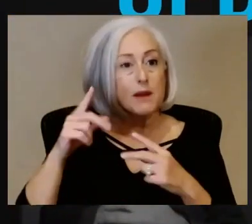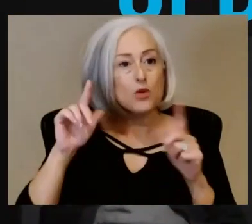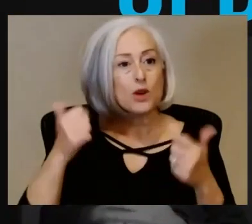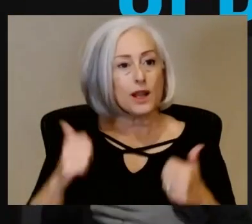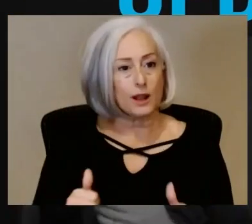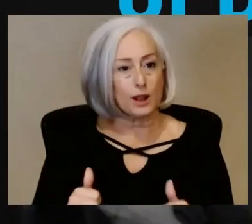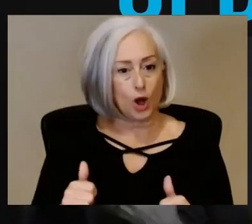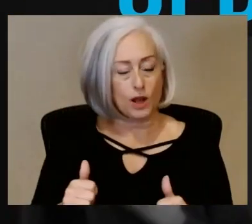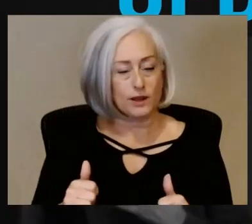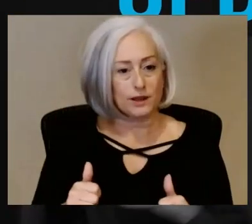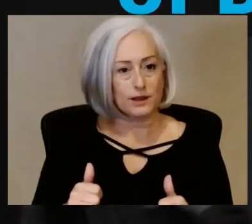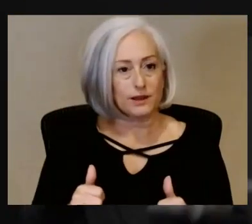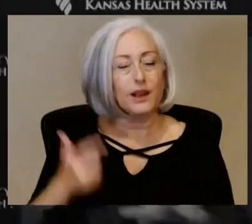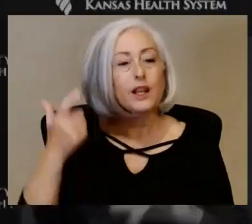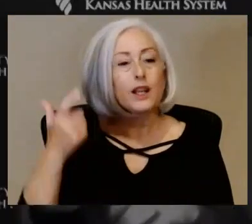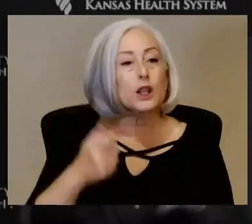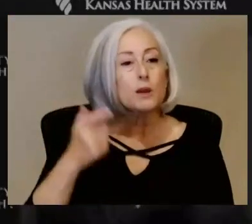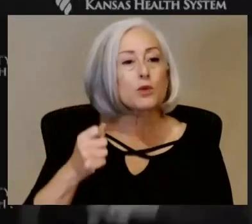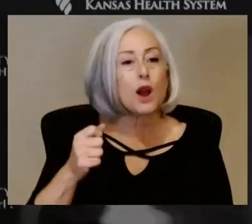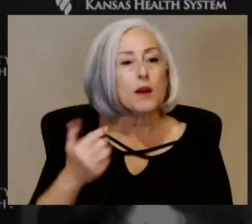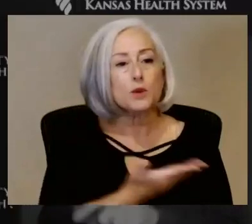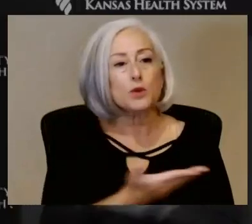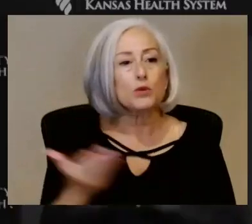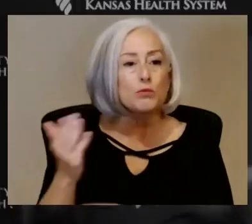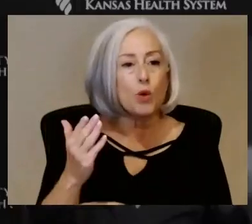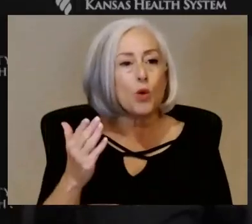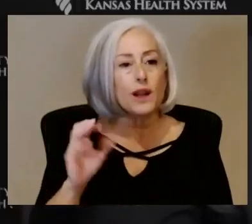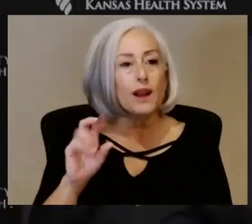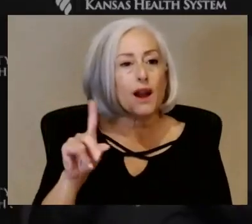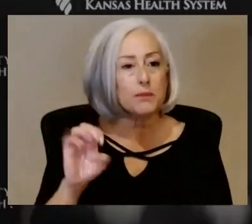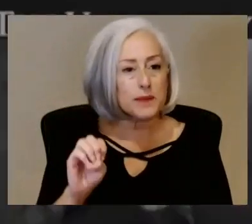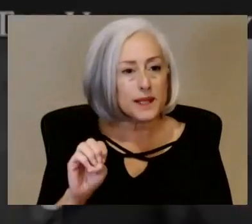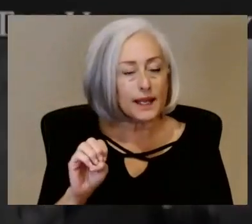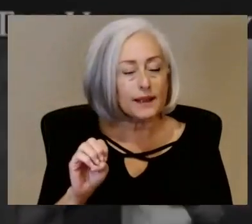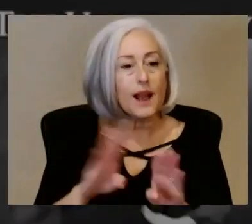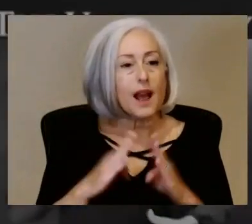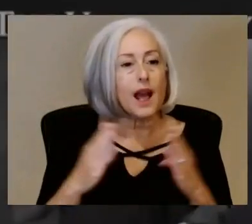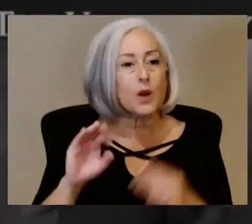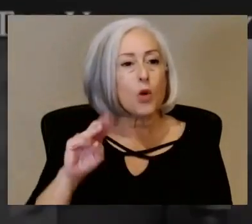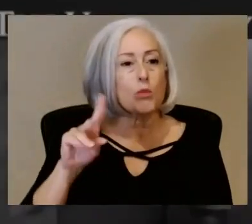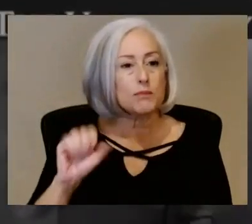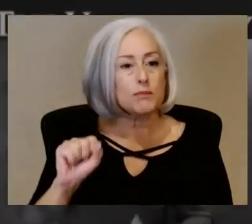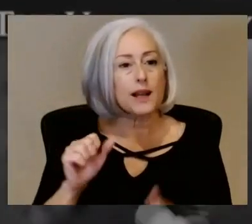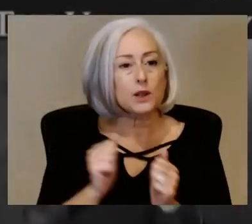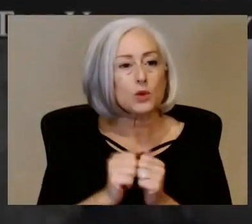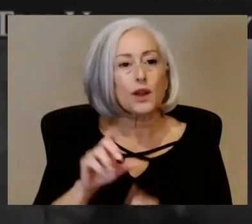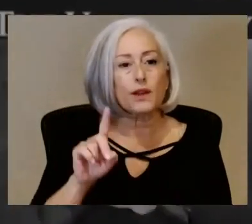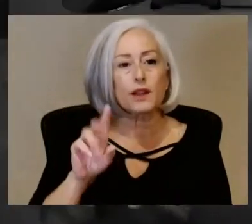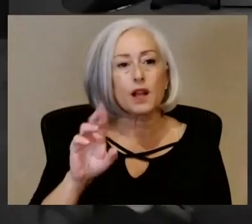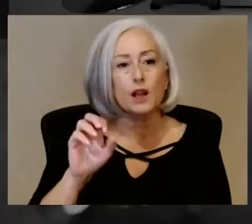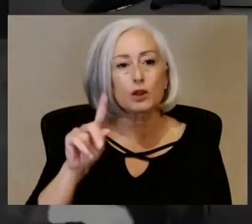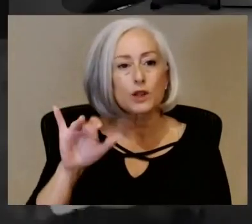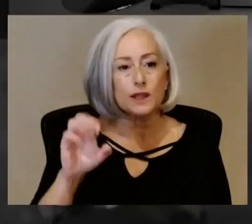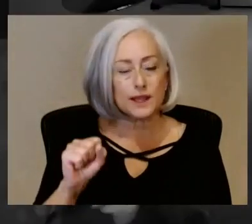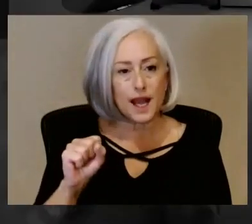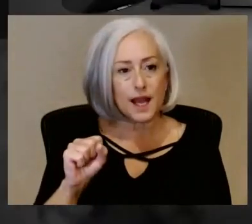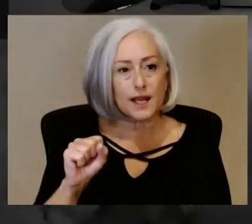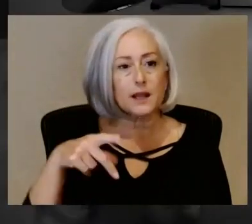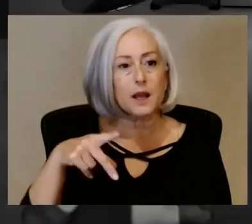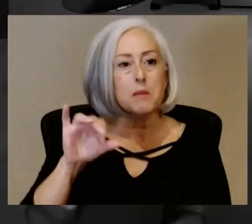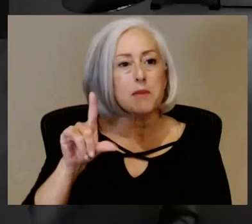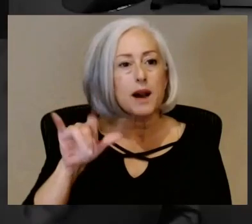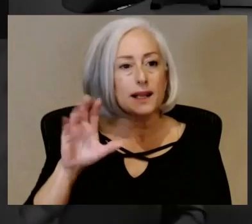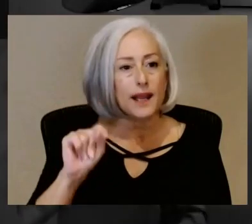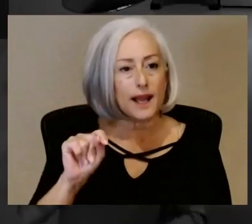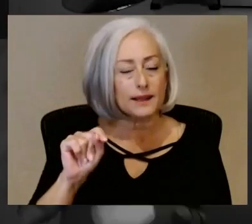Subscribe to our morning medical update and Open Mics with Dr. Stites podcasts. Now, everywhere podcasts are available.